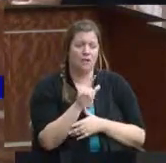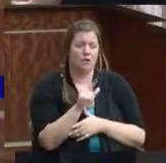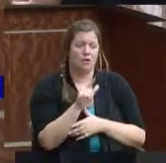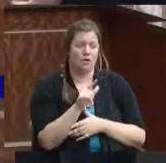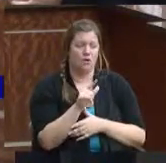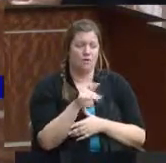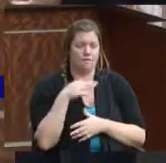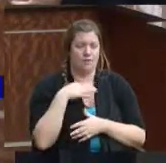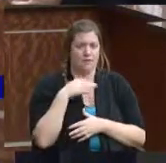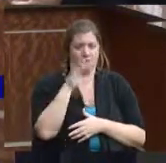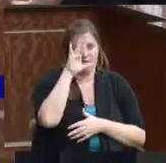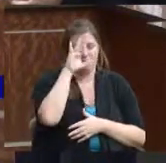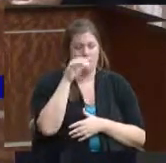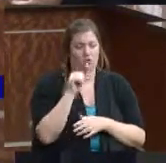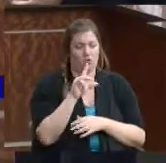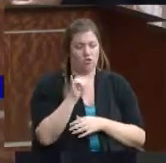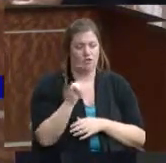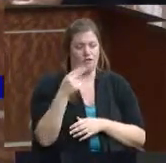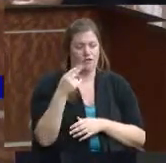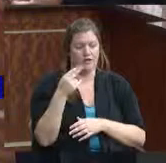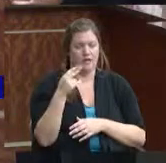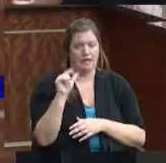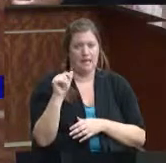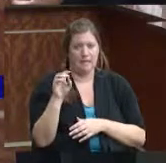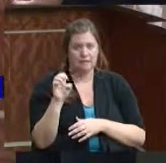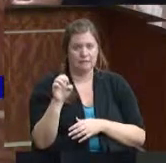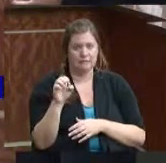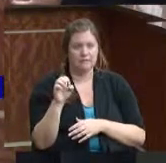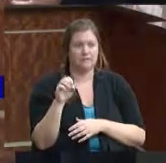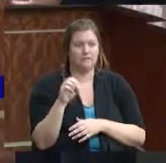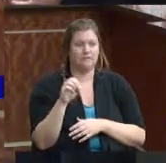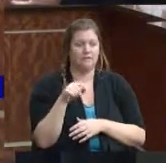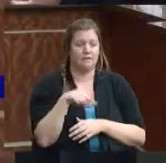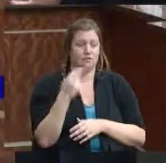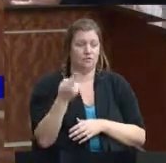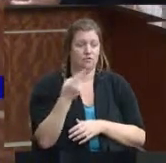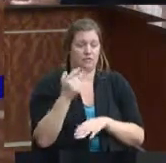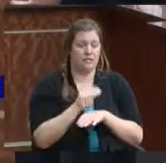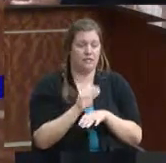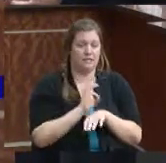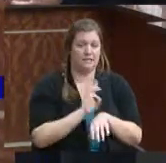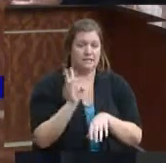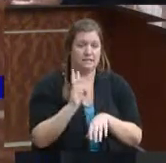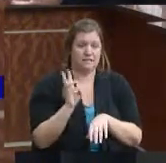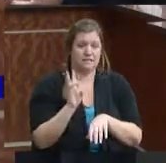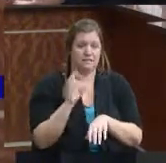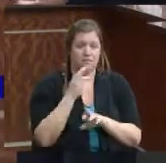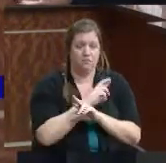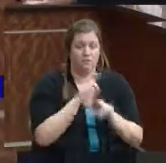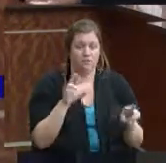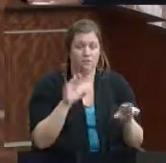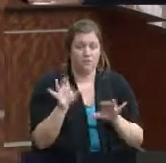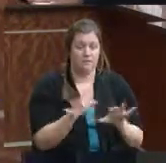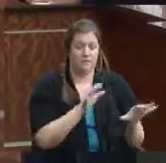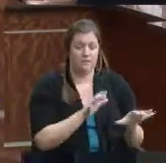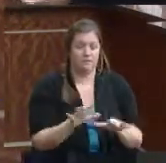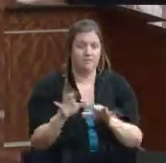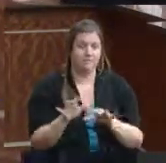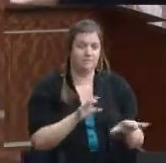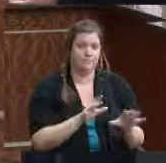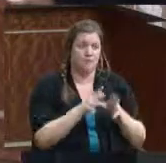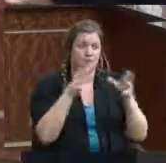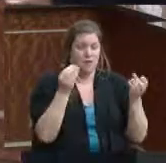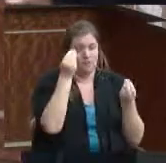Volunteer Fire Department on Cherry Lane, 7411 Cherry Lane, this Thursday evening at 6 o'clock for our preparedness event. There'll be a lot